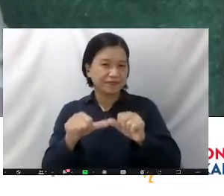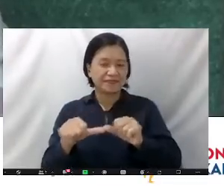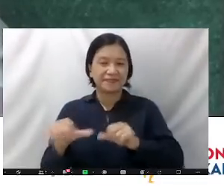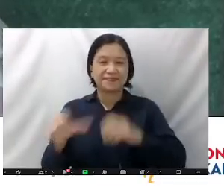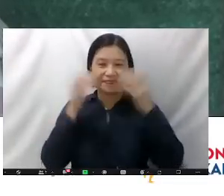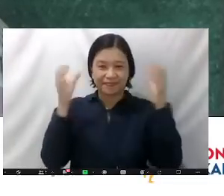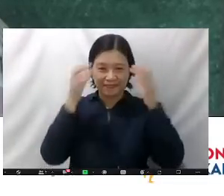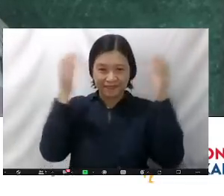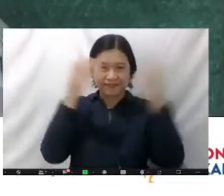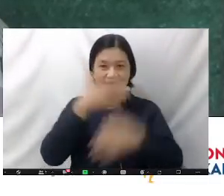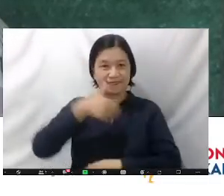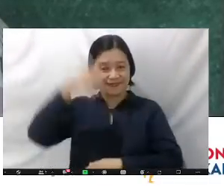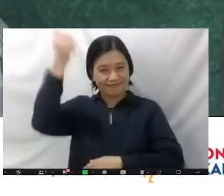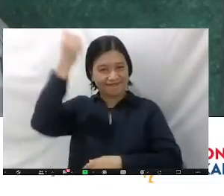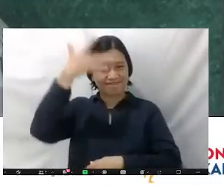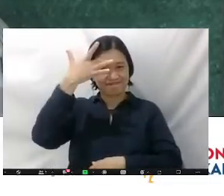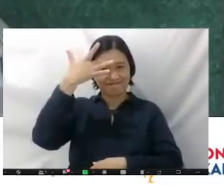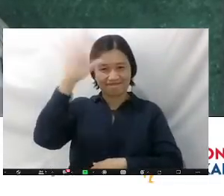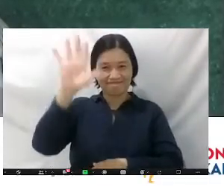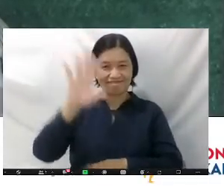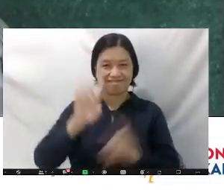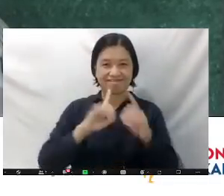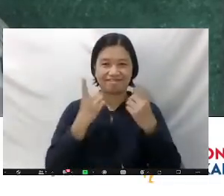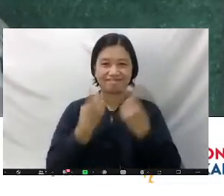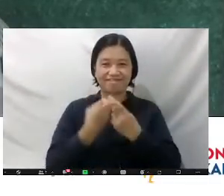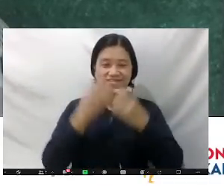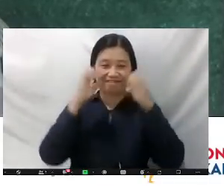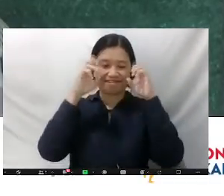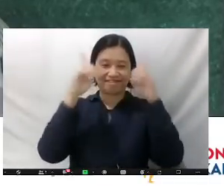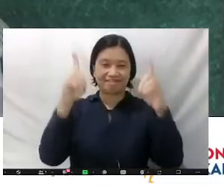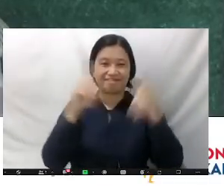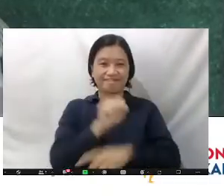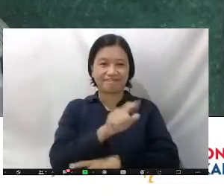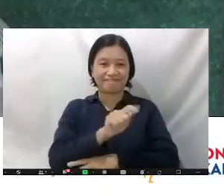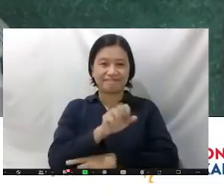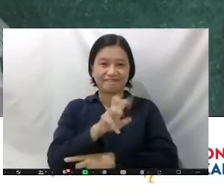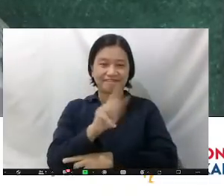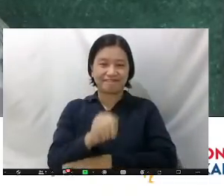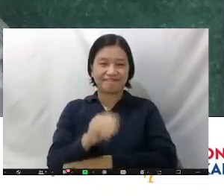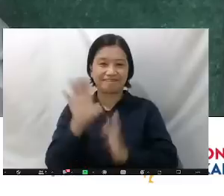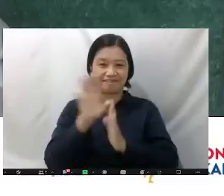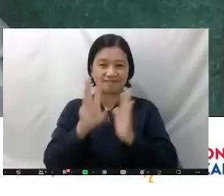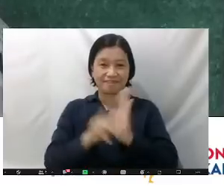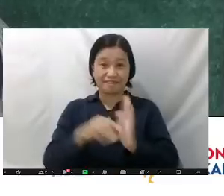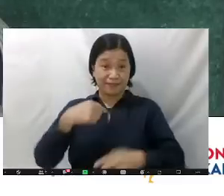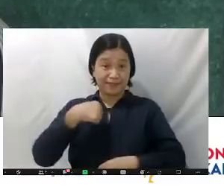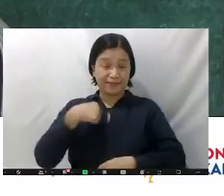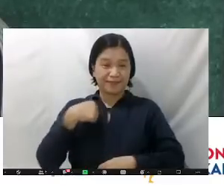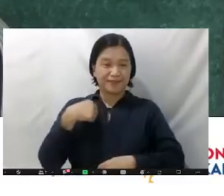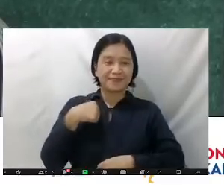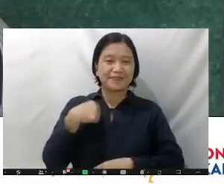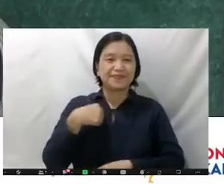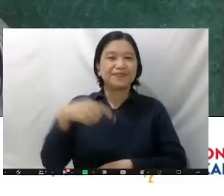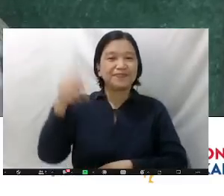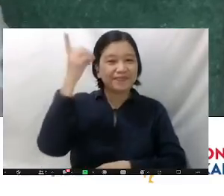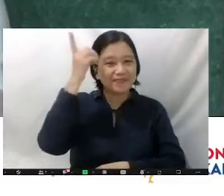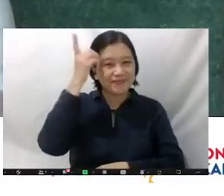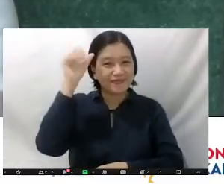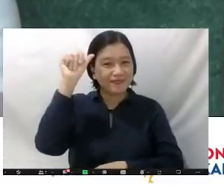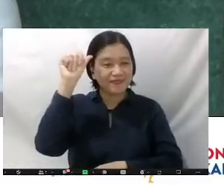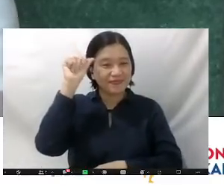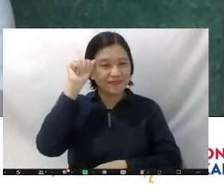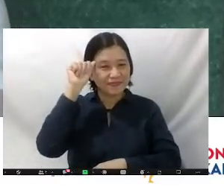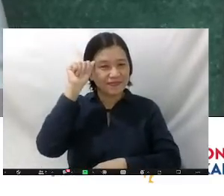only the brightest of DepEd STEM curriculum. I am Mr. Dominic Almirez from Dr. Maria D. Pastrana National High School